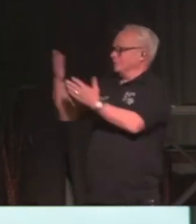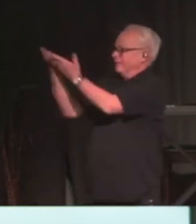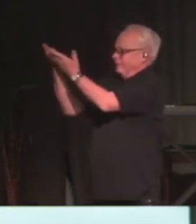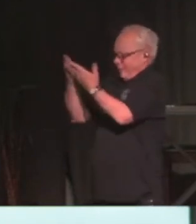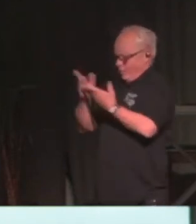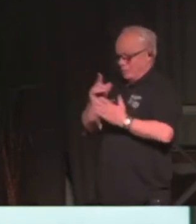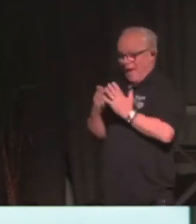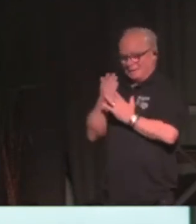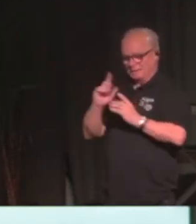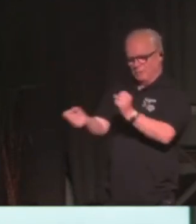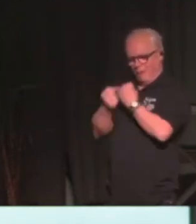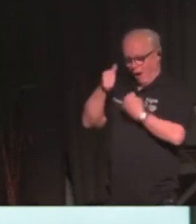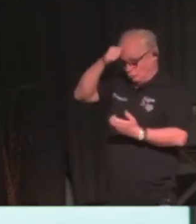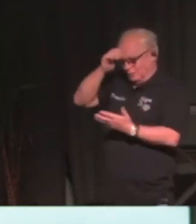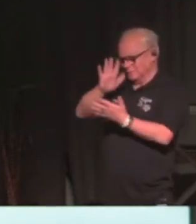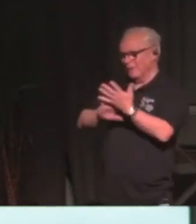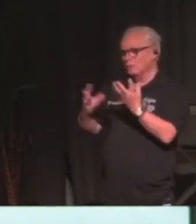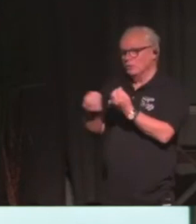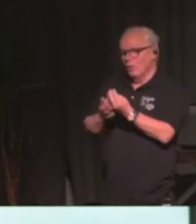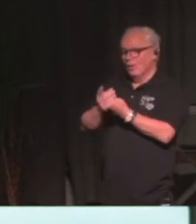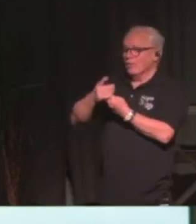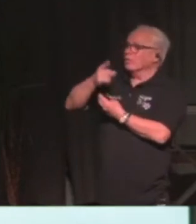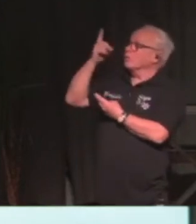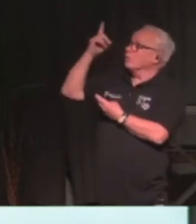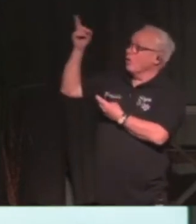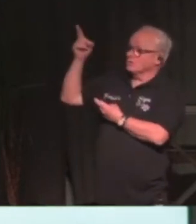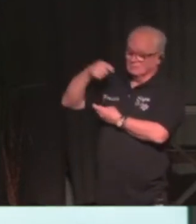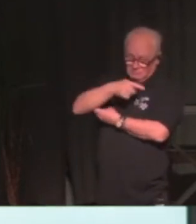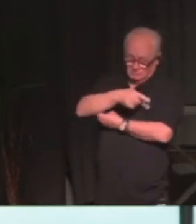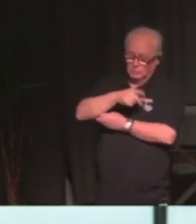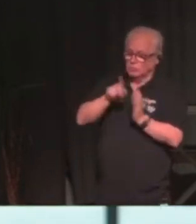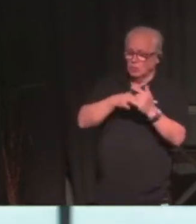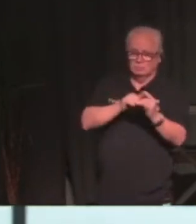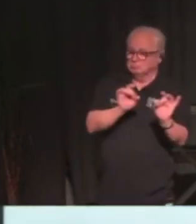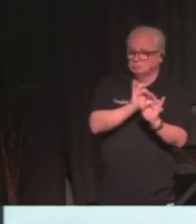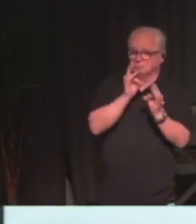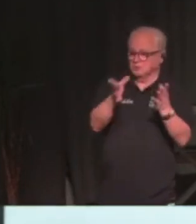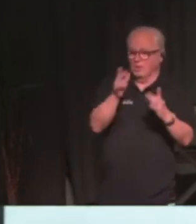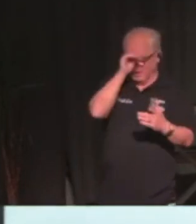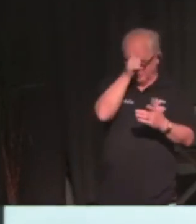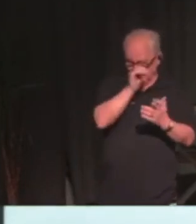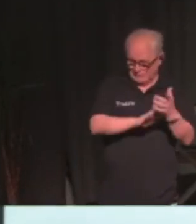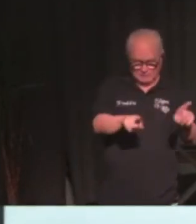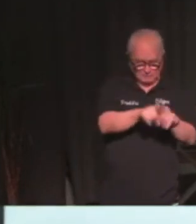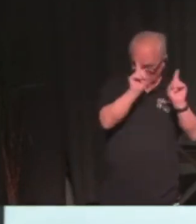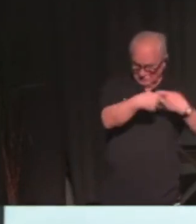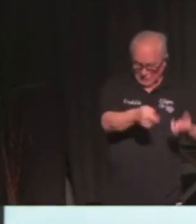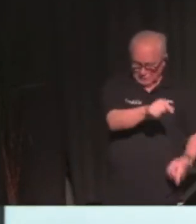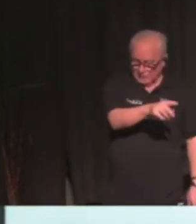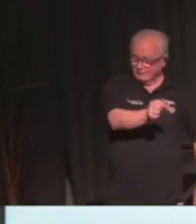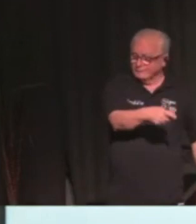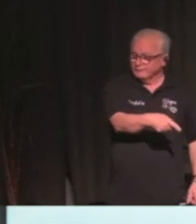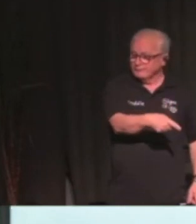reality and an experience with God that not even John the Baptist had an experience of.